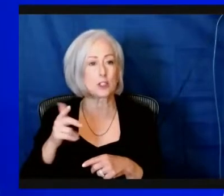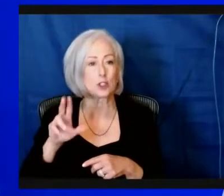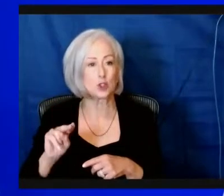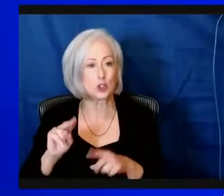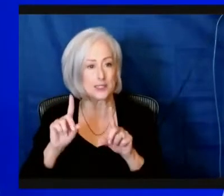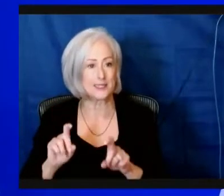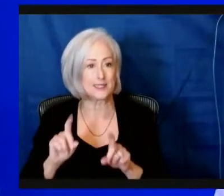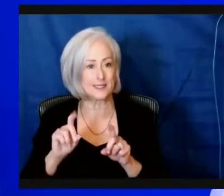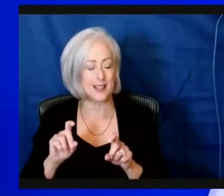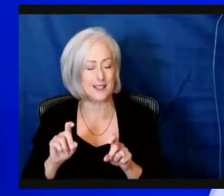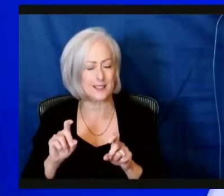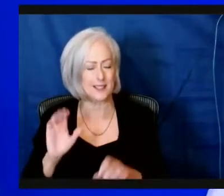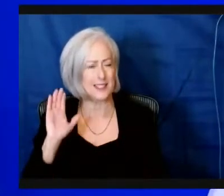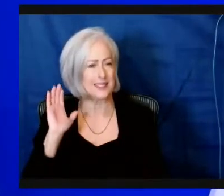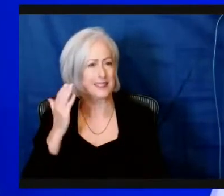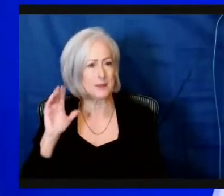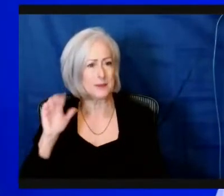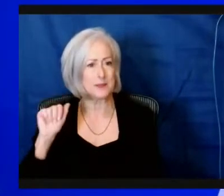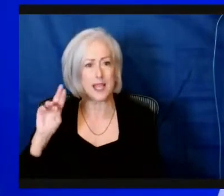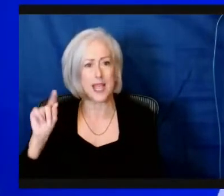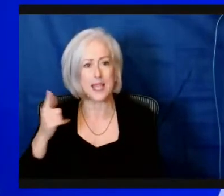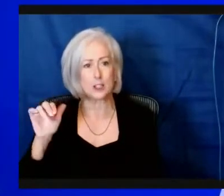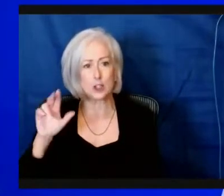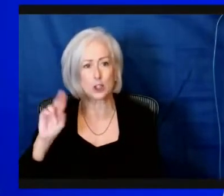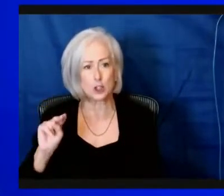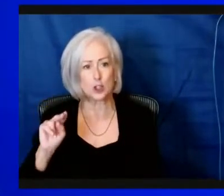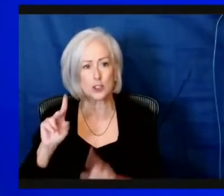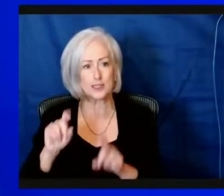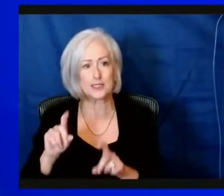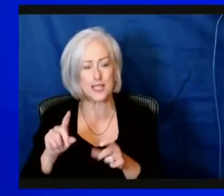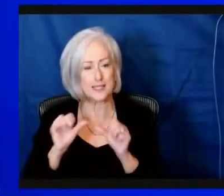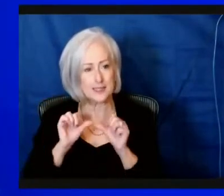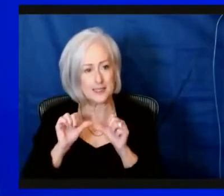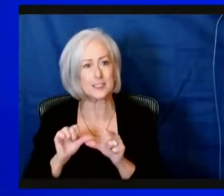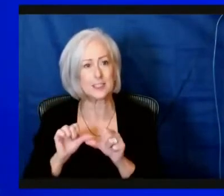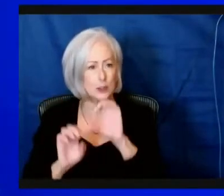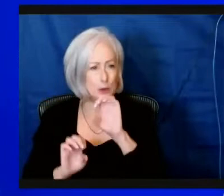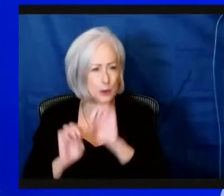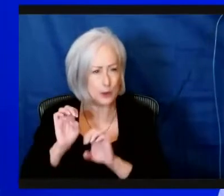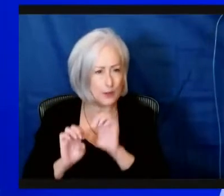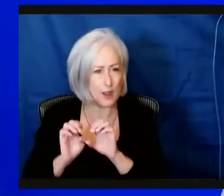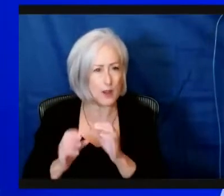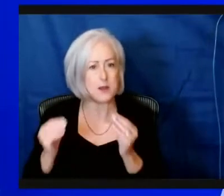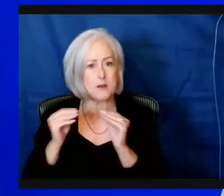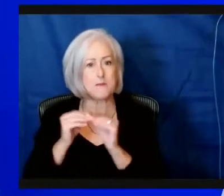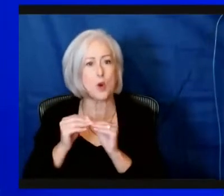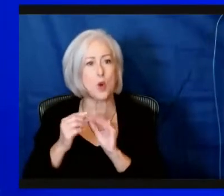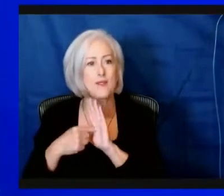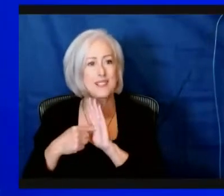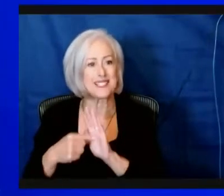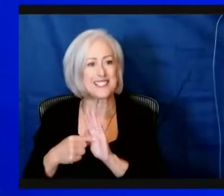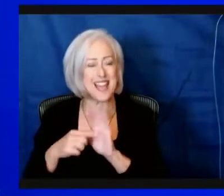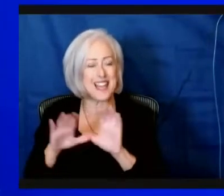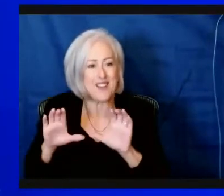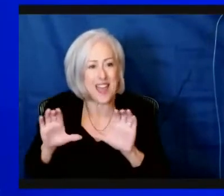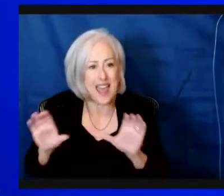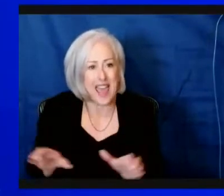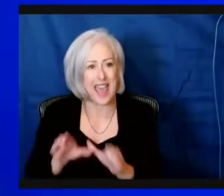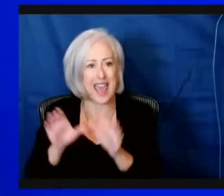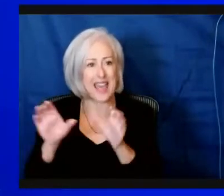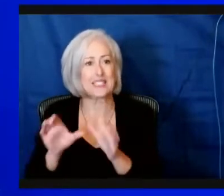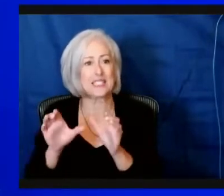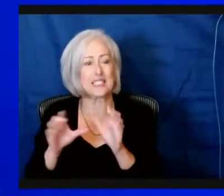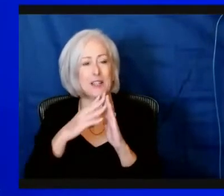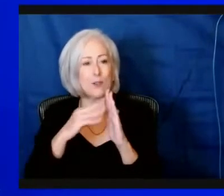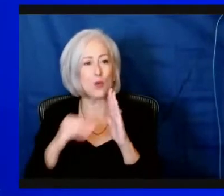testing is continuing to be evaluated as more of a sign of active replication of the virus.